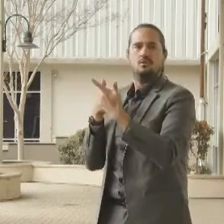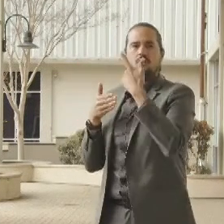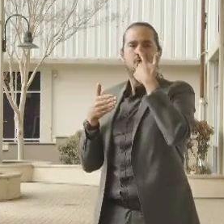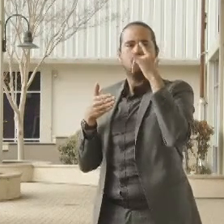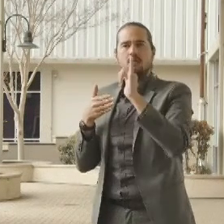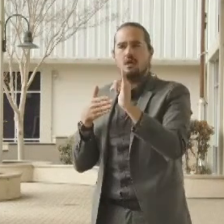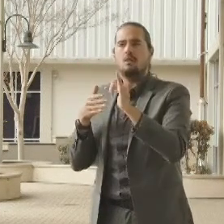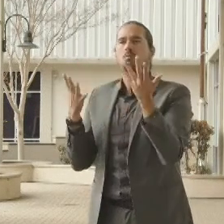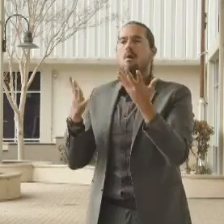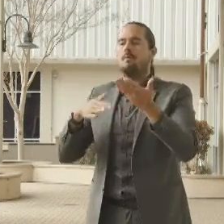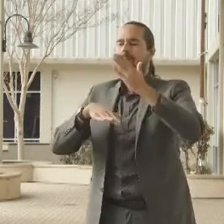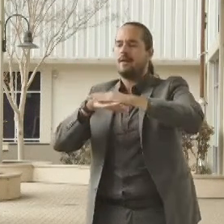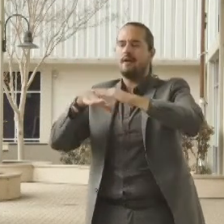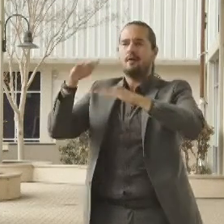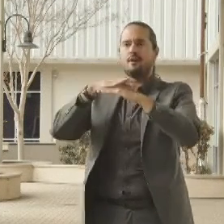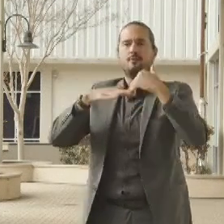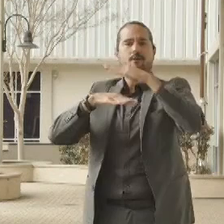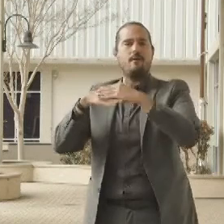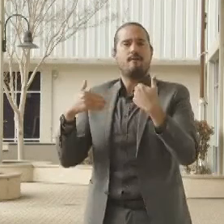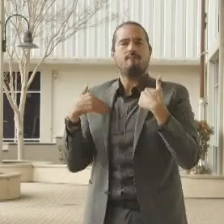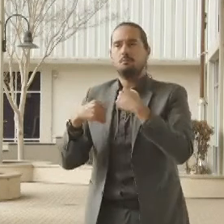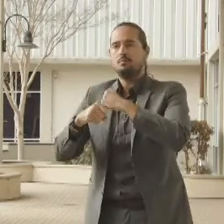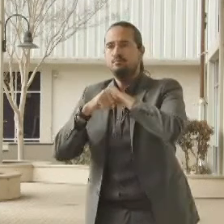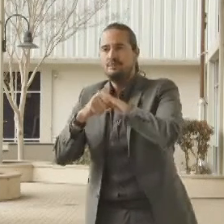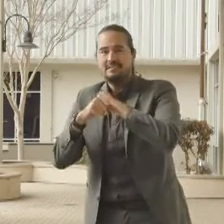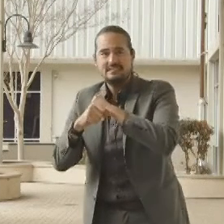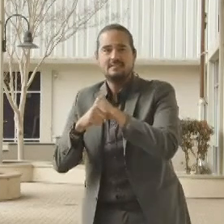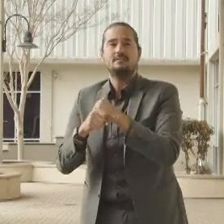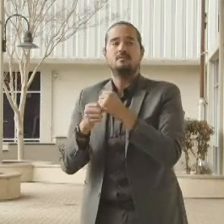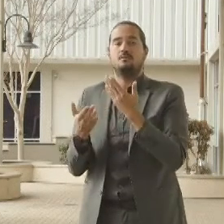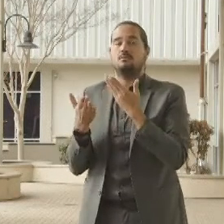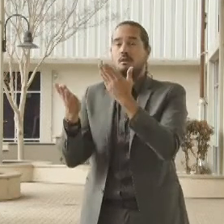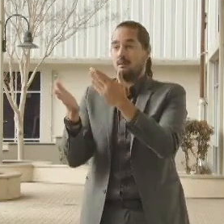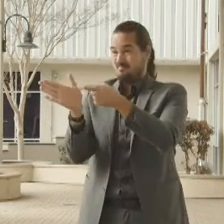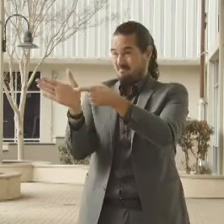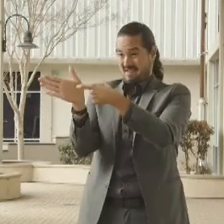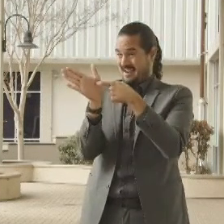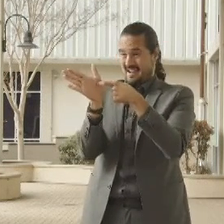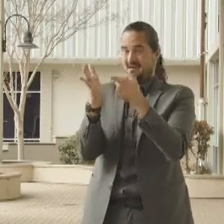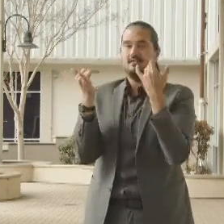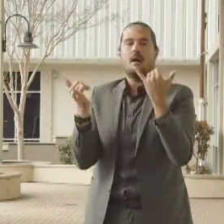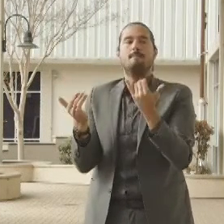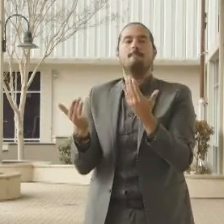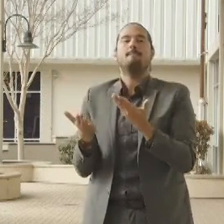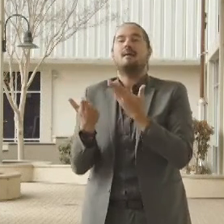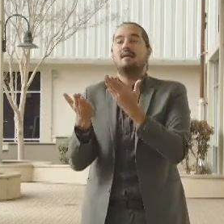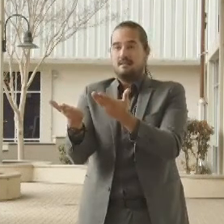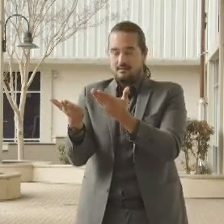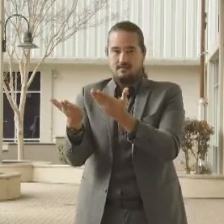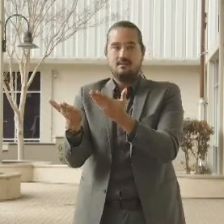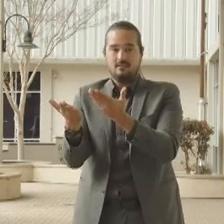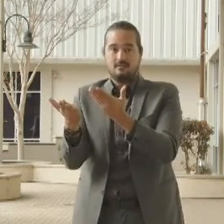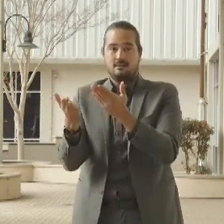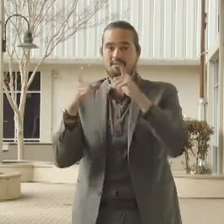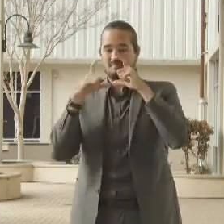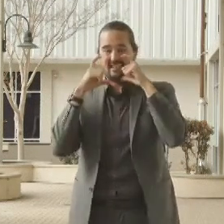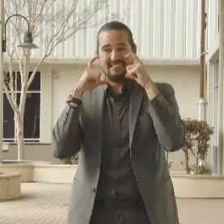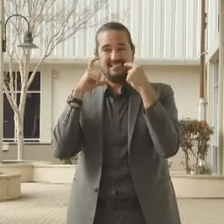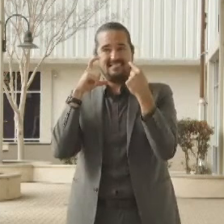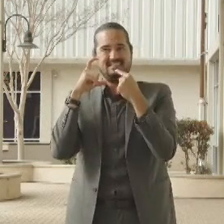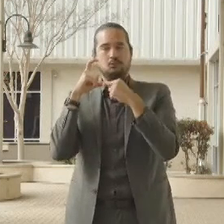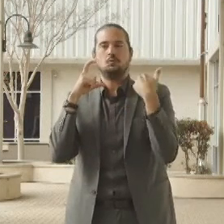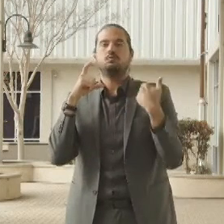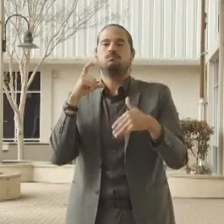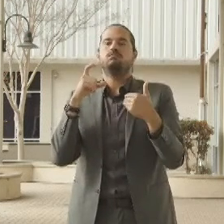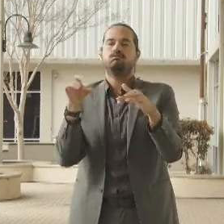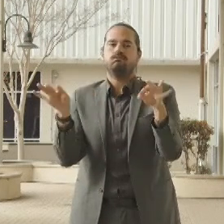recommend or mandate. And so, of course, masking is one of those that we're looking at and evaluating, but I can't tell